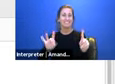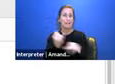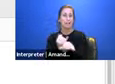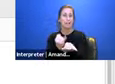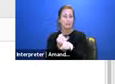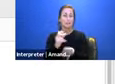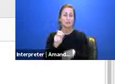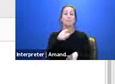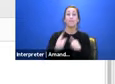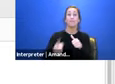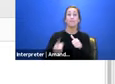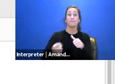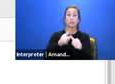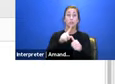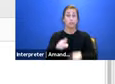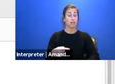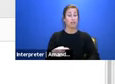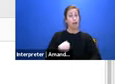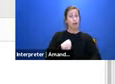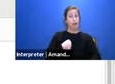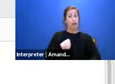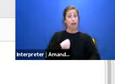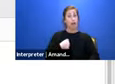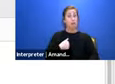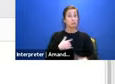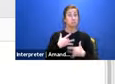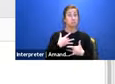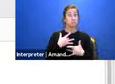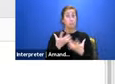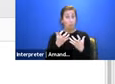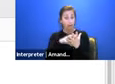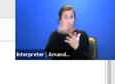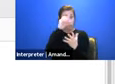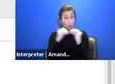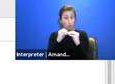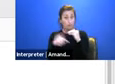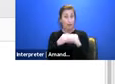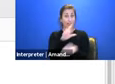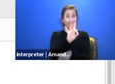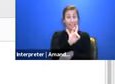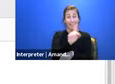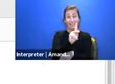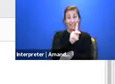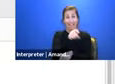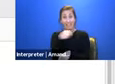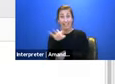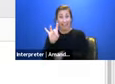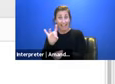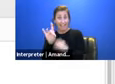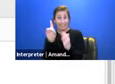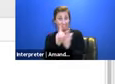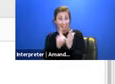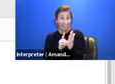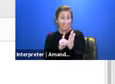I likely to want to learn more about the K-8 school design? Now, what we did, we showed the video that we presented to the